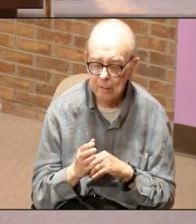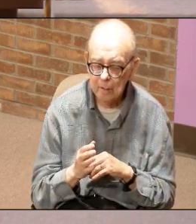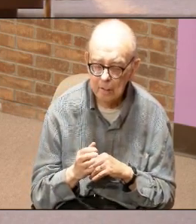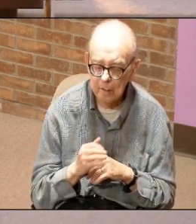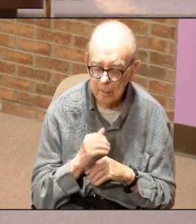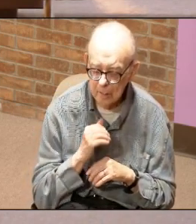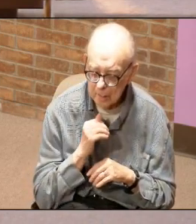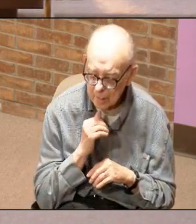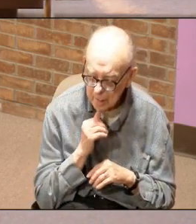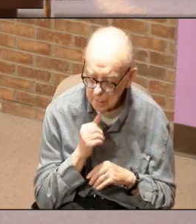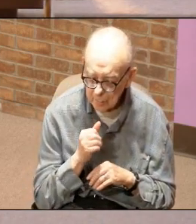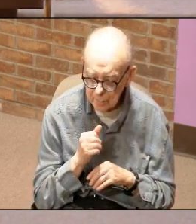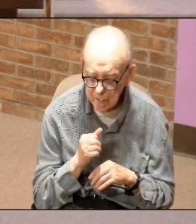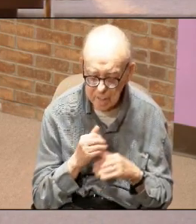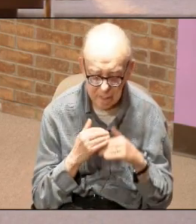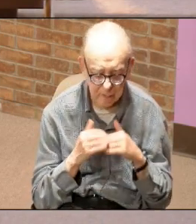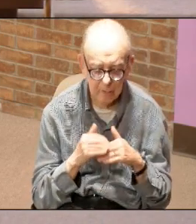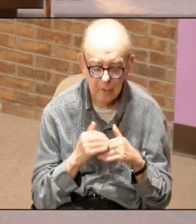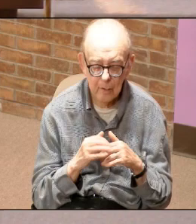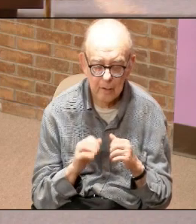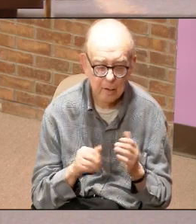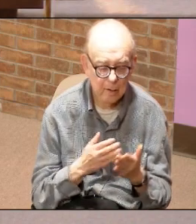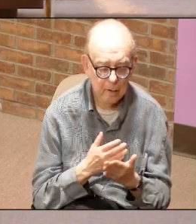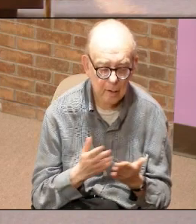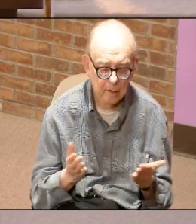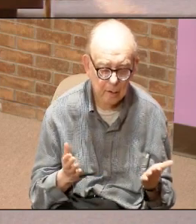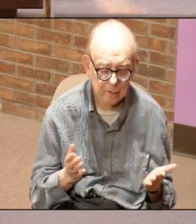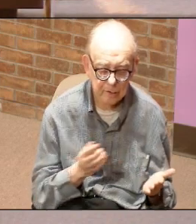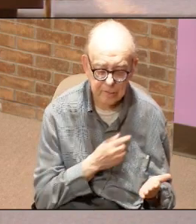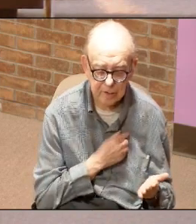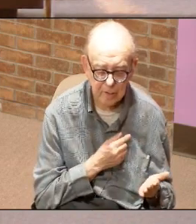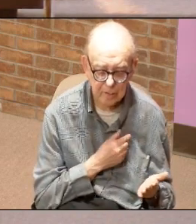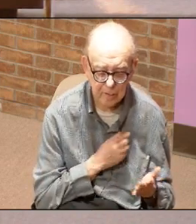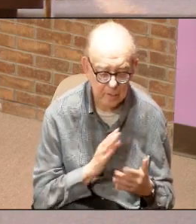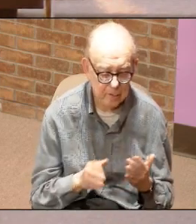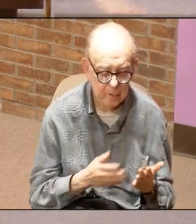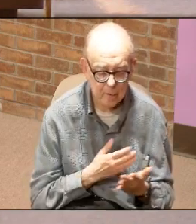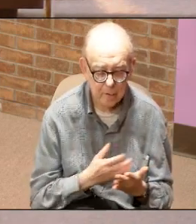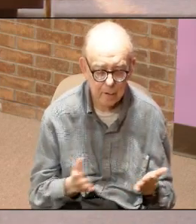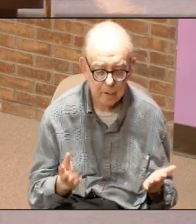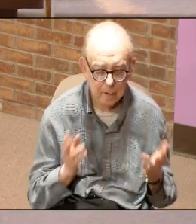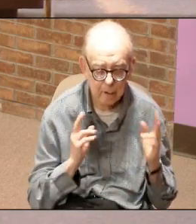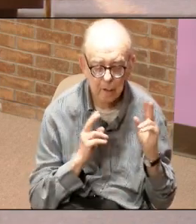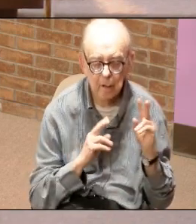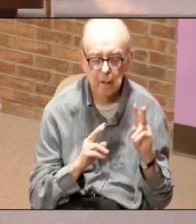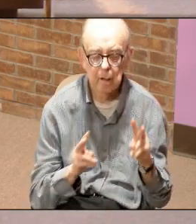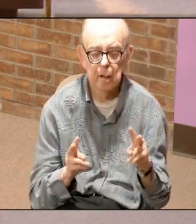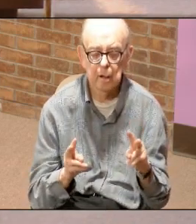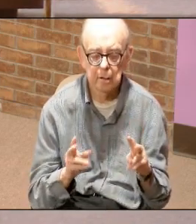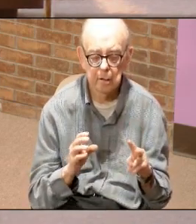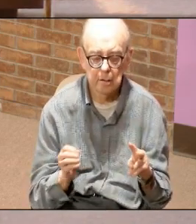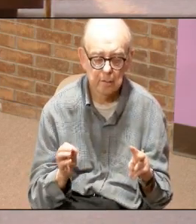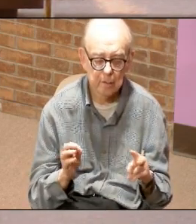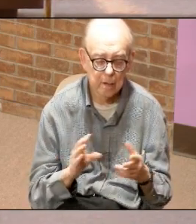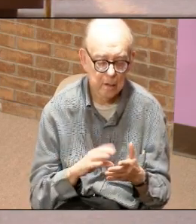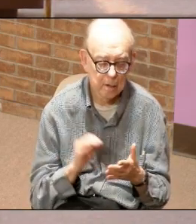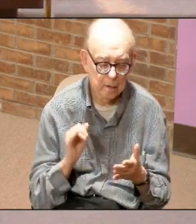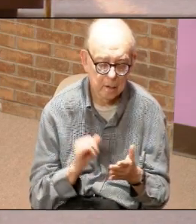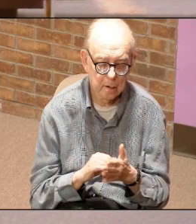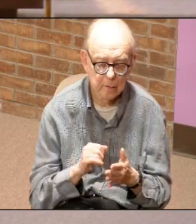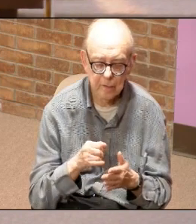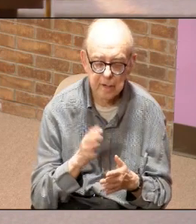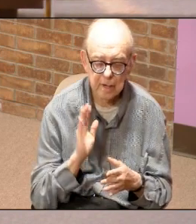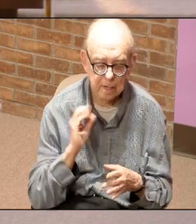we're not confined with all of this guilt and everything else. We're looking and we're finding out that